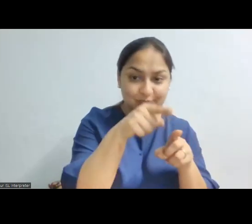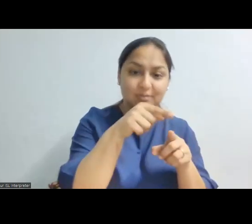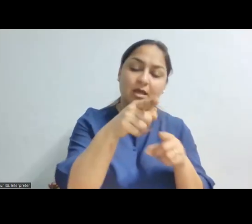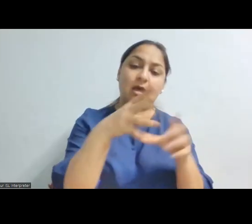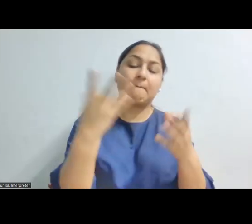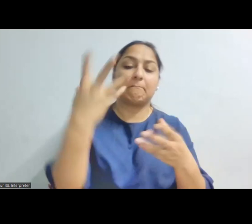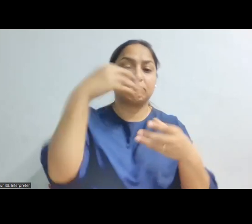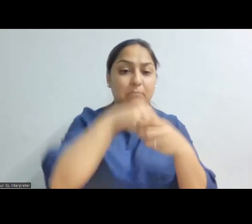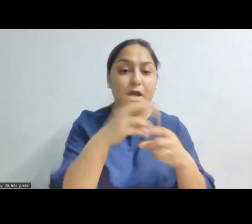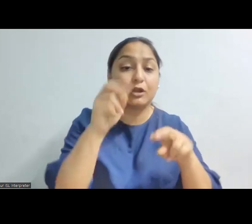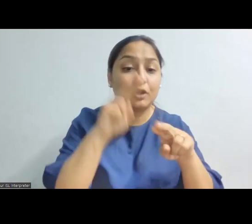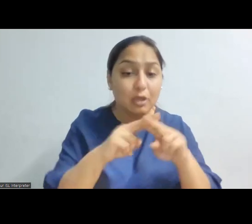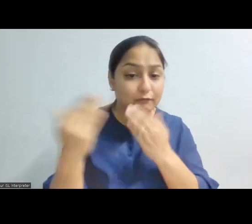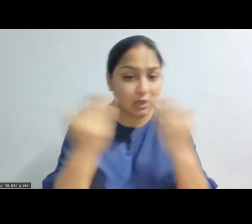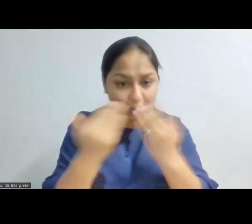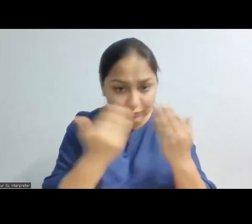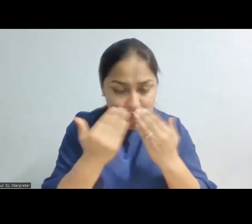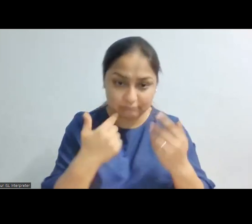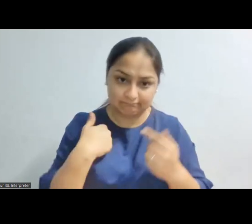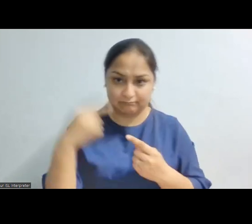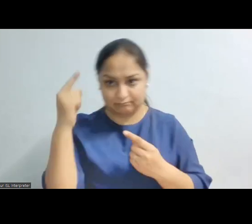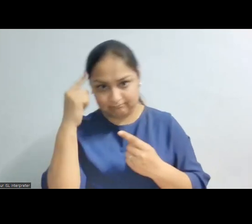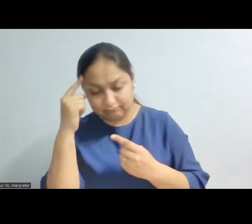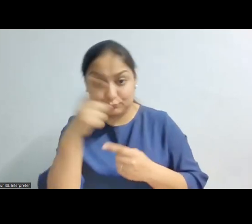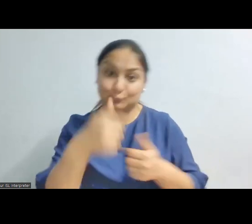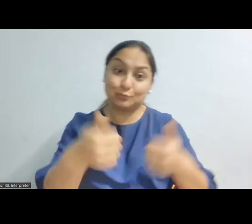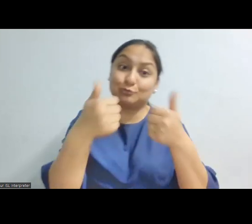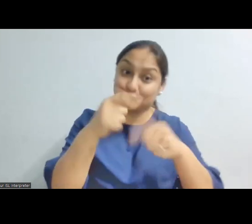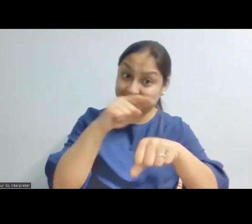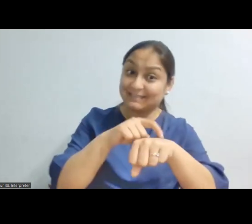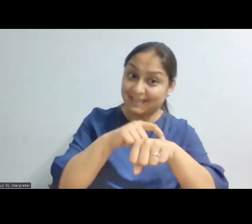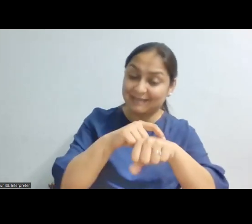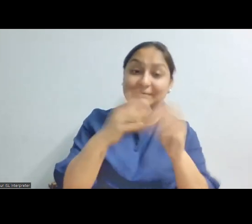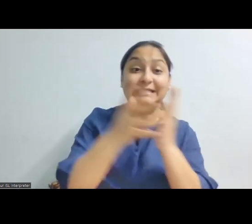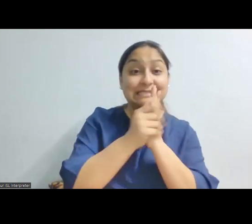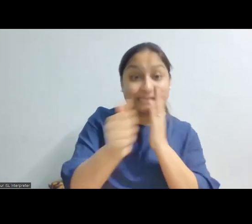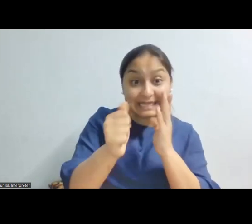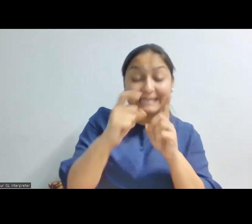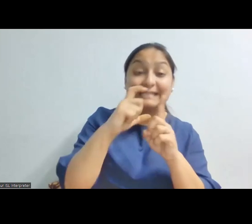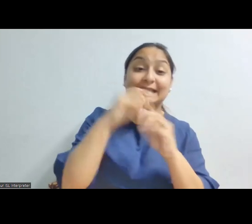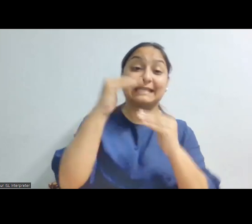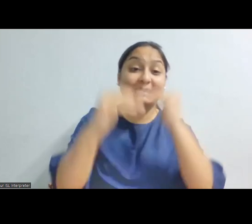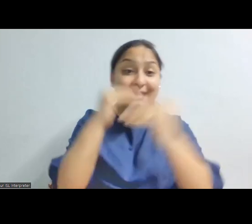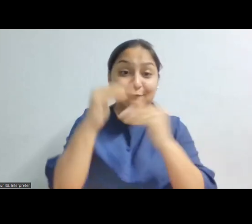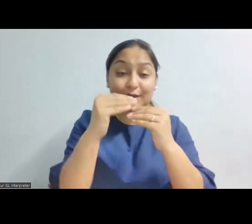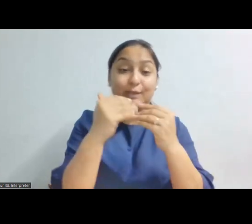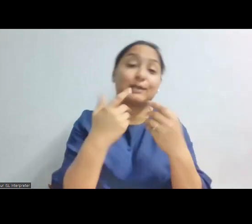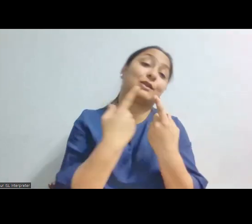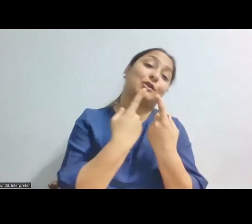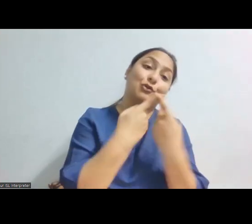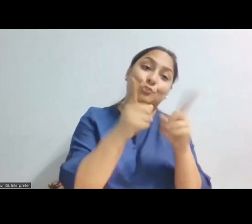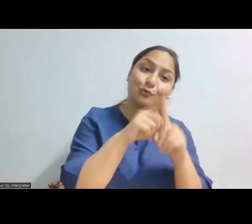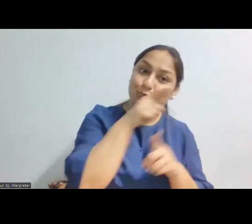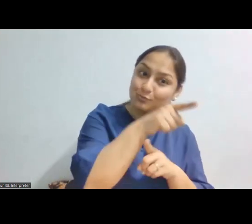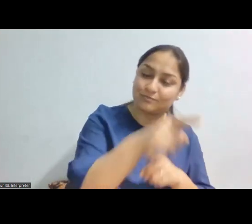and it was thrilling. And I'm pretty sure you had a good time in the skill development breakout too.